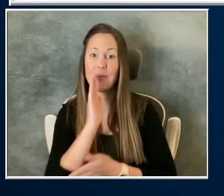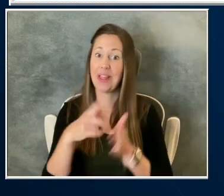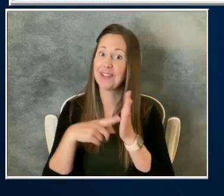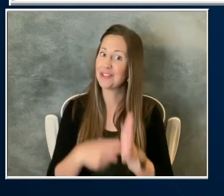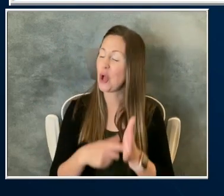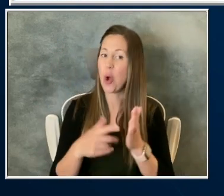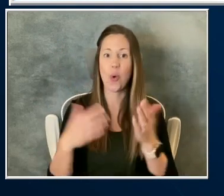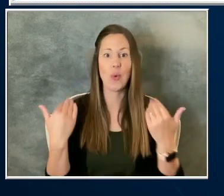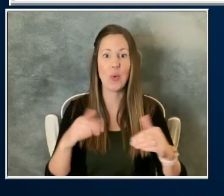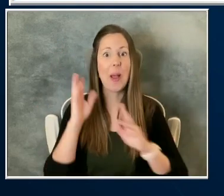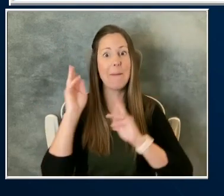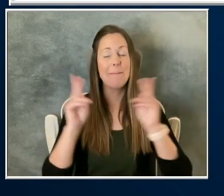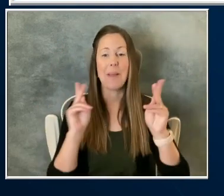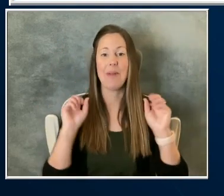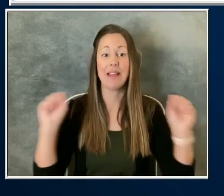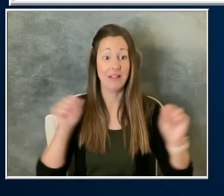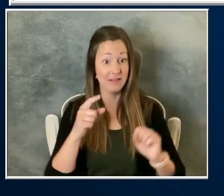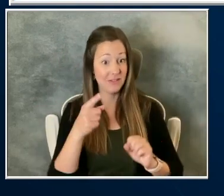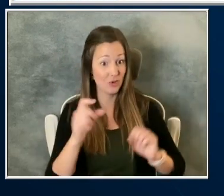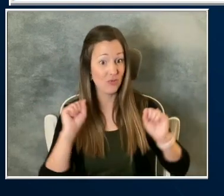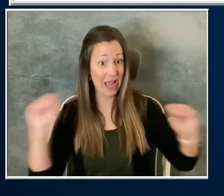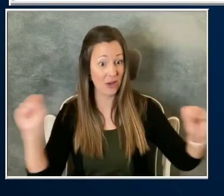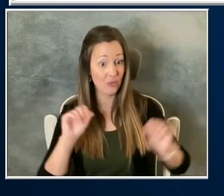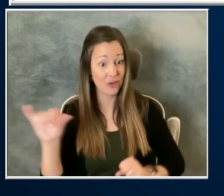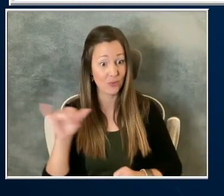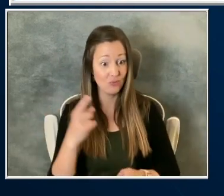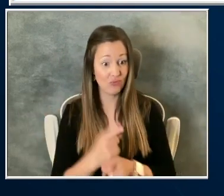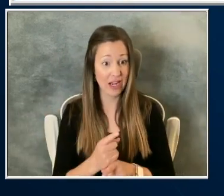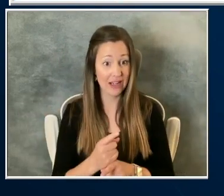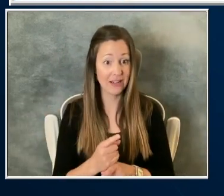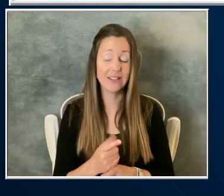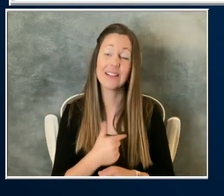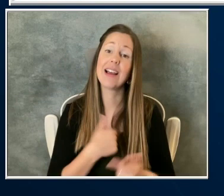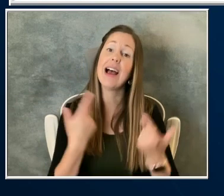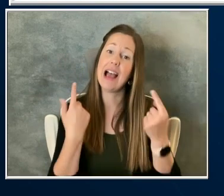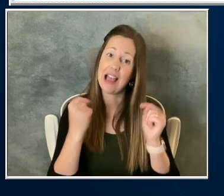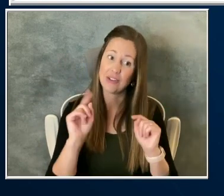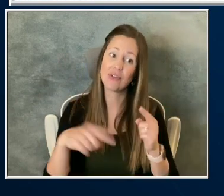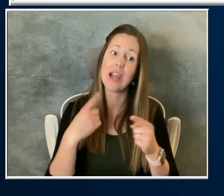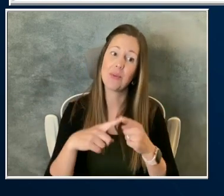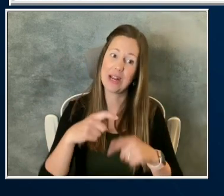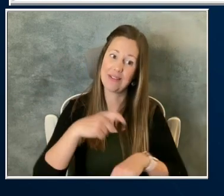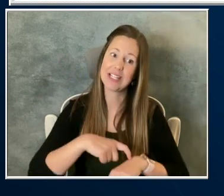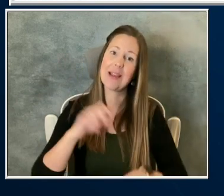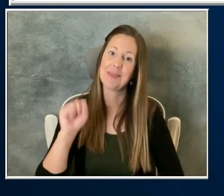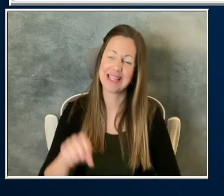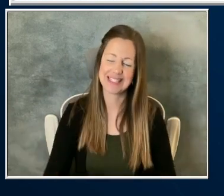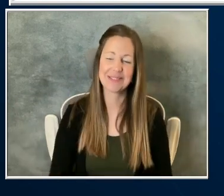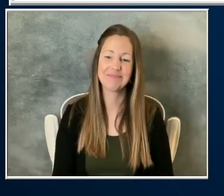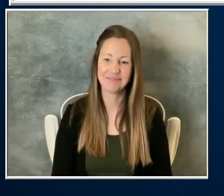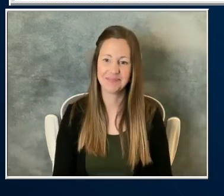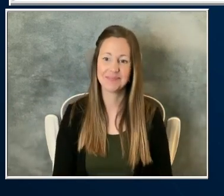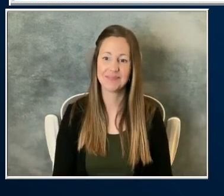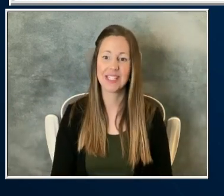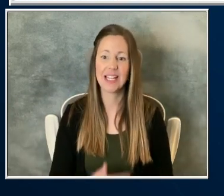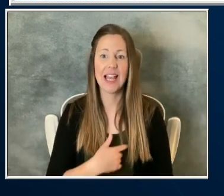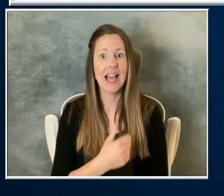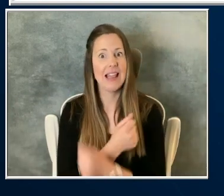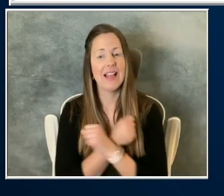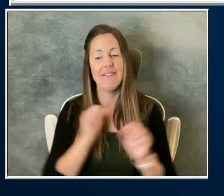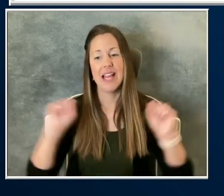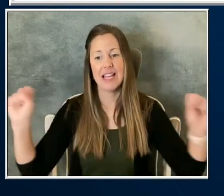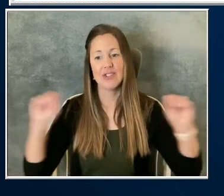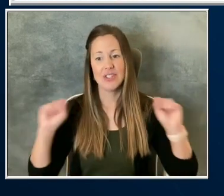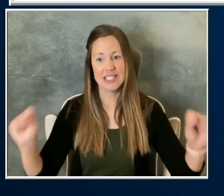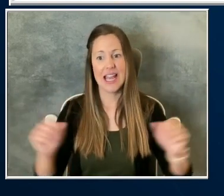exercising. Now, you're a pretty big exercise freak as well. I try when I have time. Yeah, it is, and I love to exercise. I've had a torn hamstring,